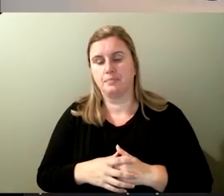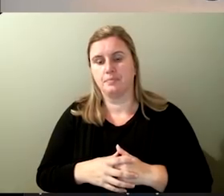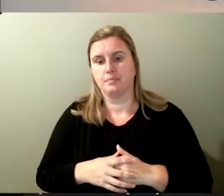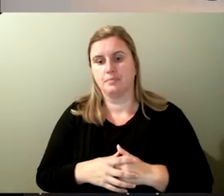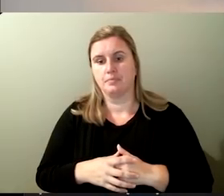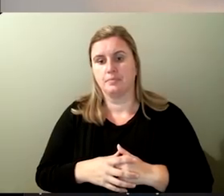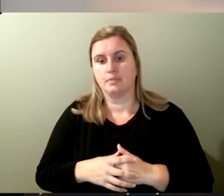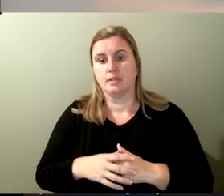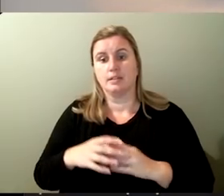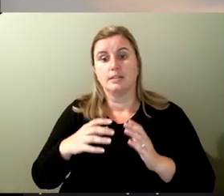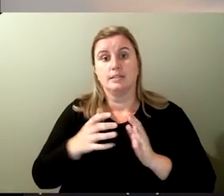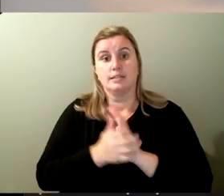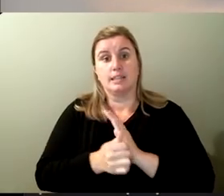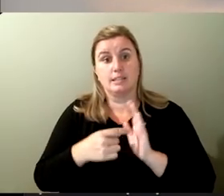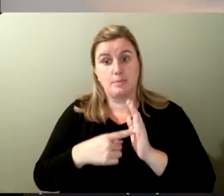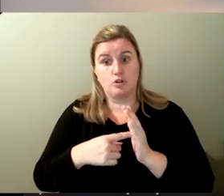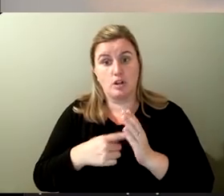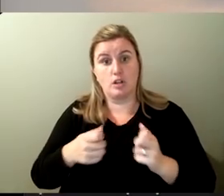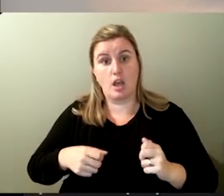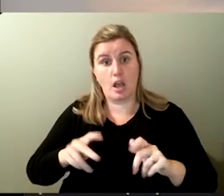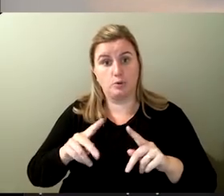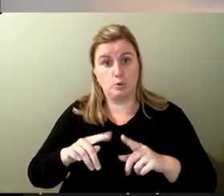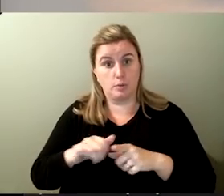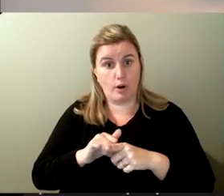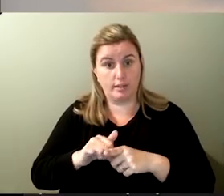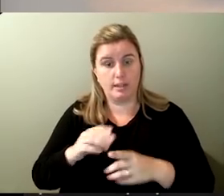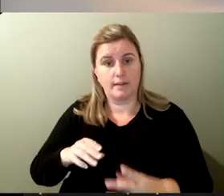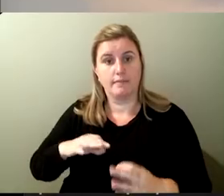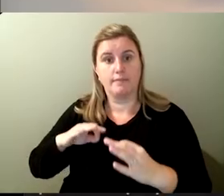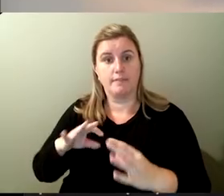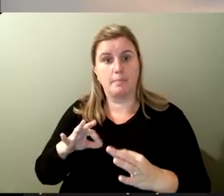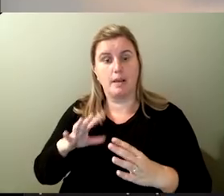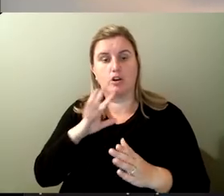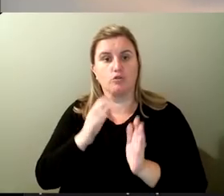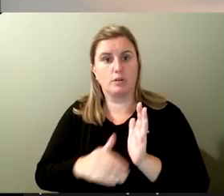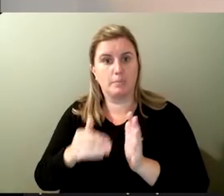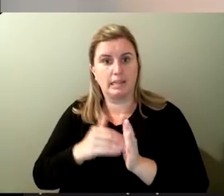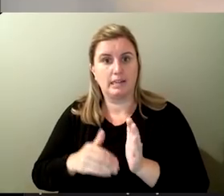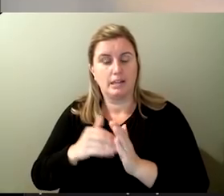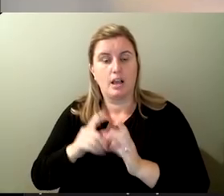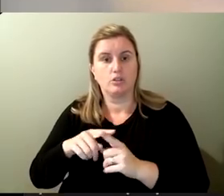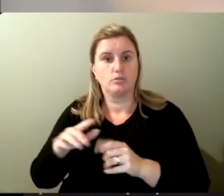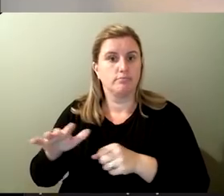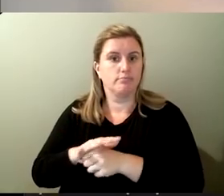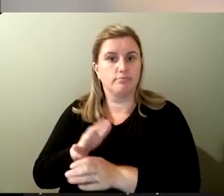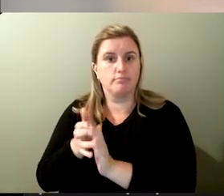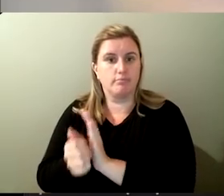Skill demonstration, opportunity to practice, and feedback are repeated until mastery is